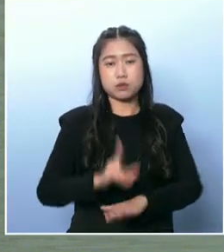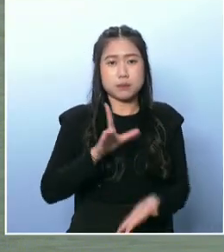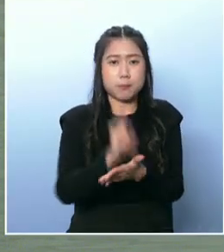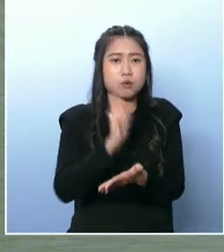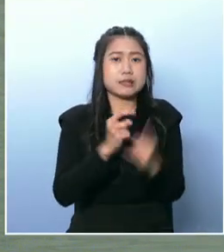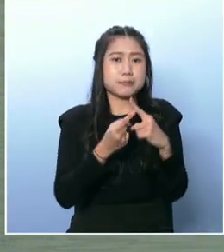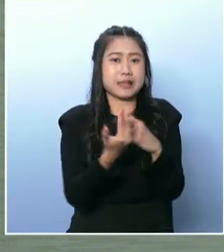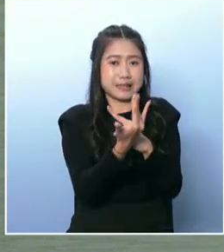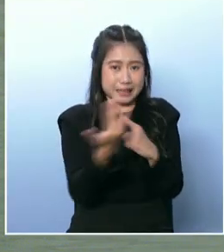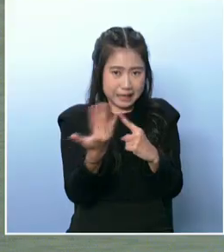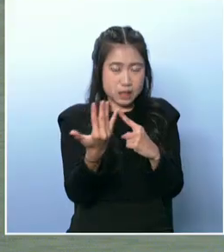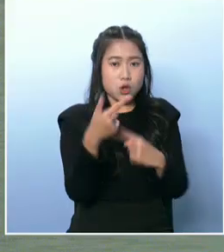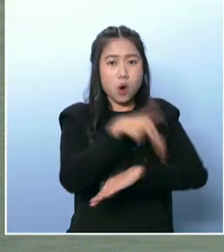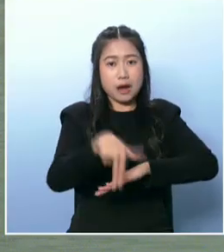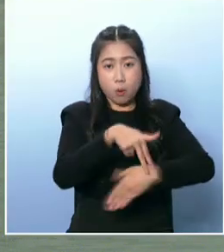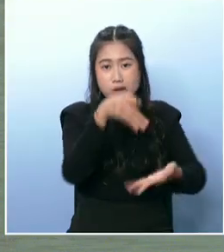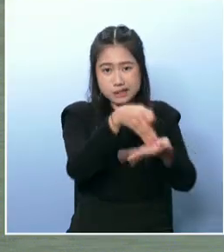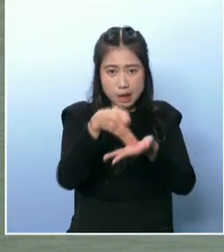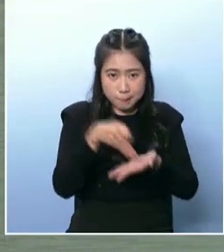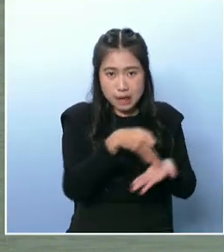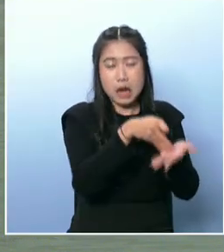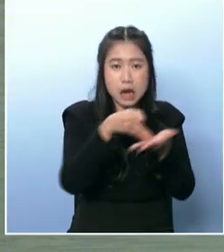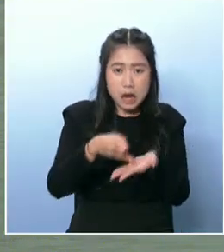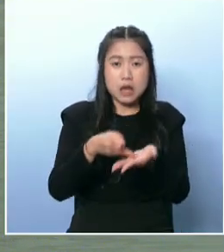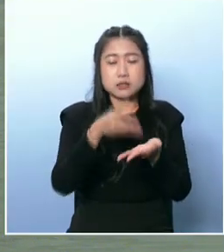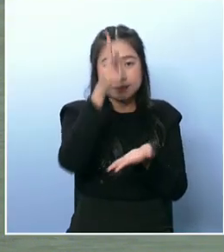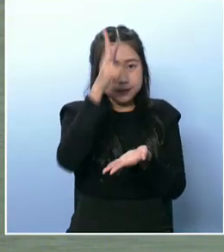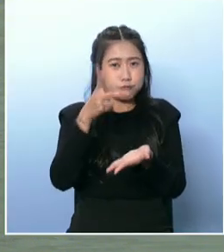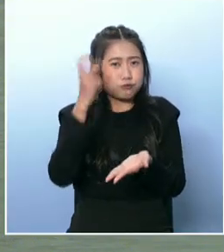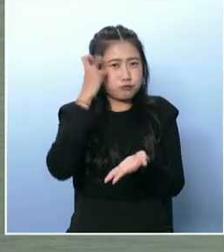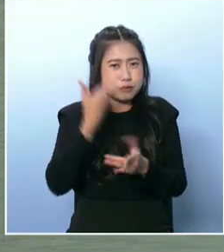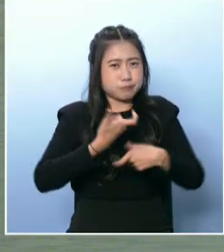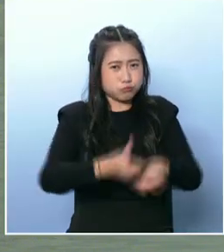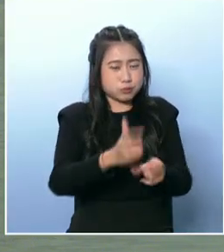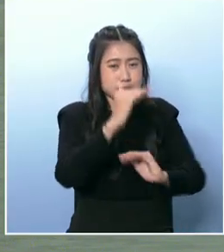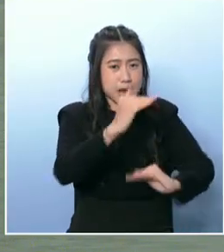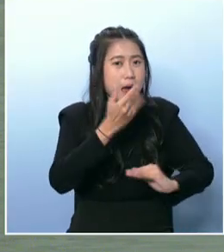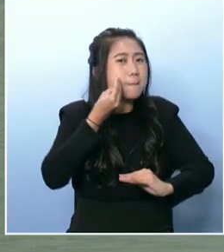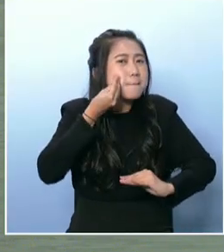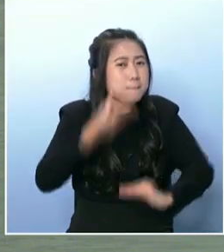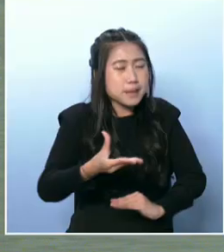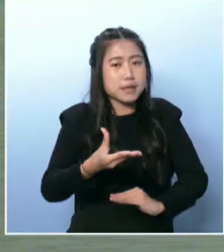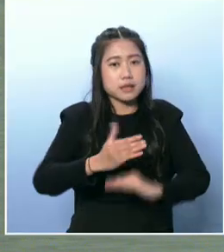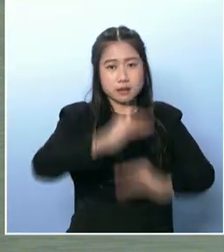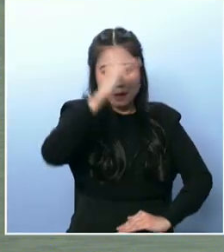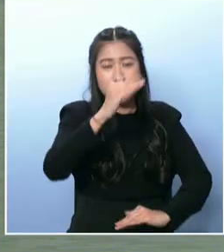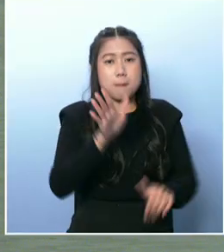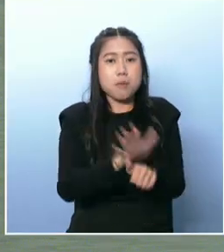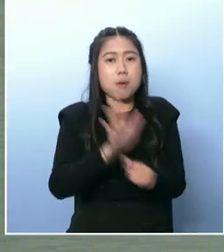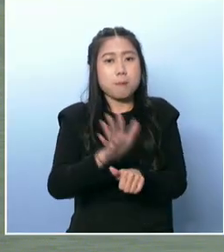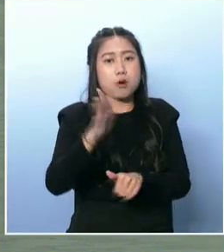situation is. How many people receive subsidy under the scheme? Will you relax